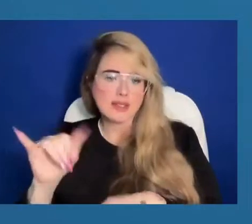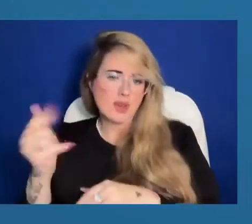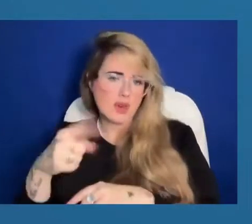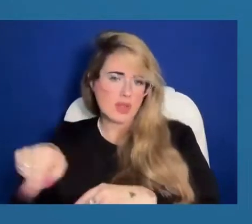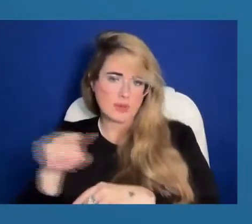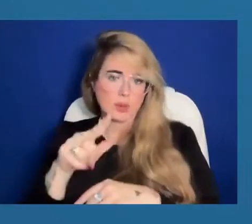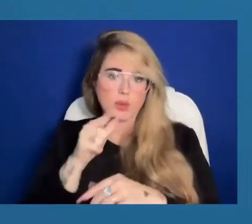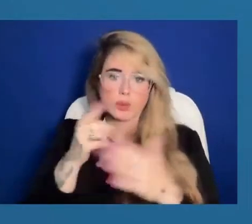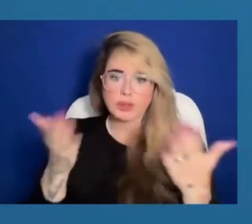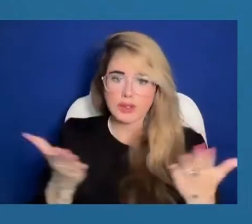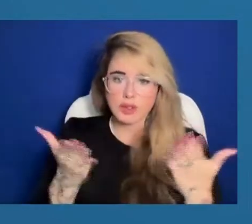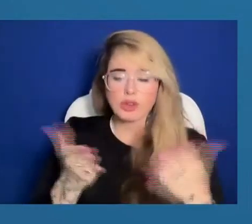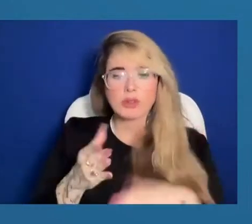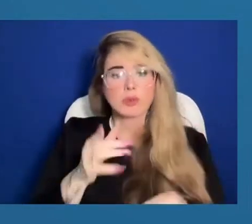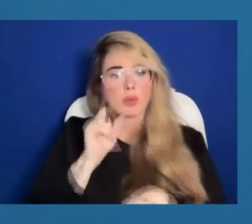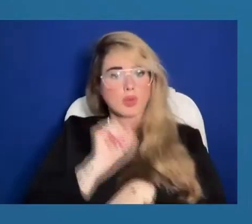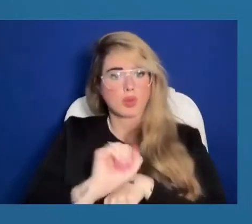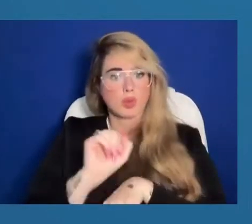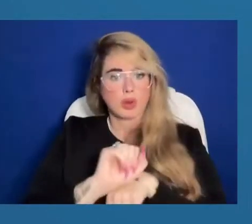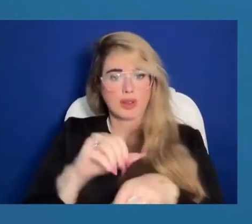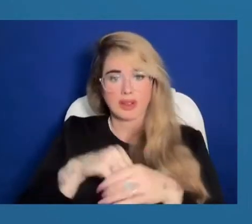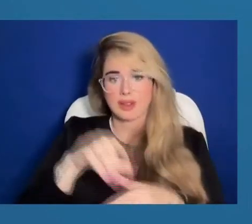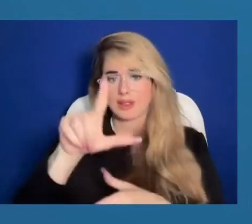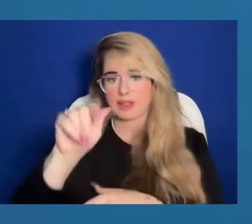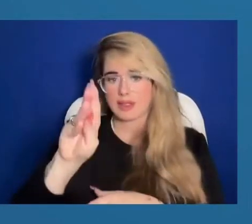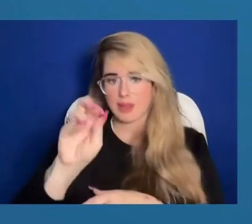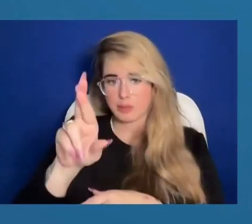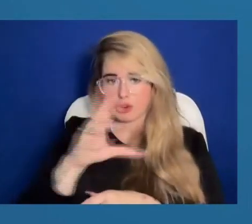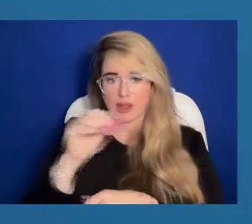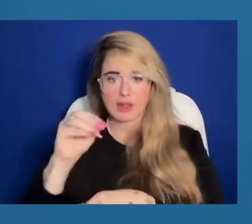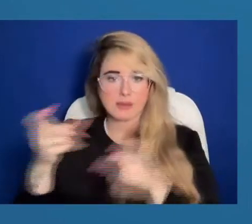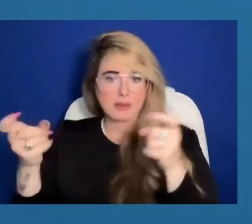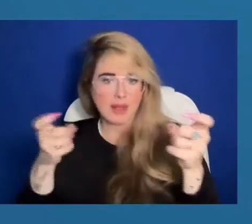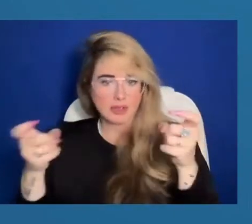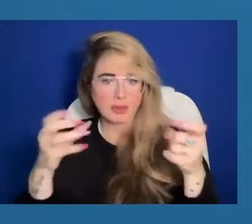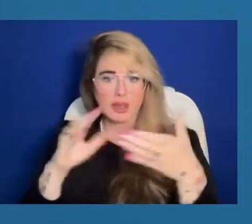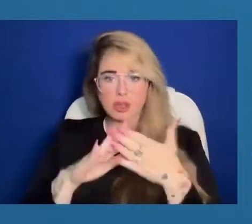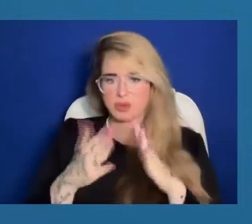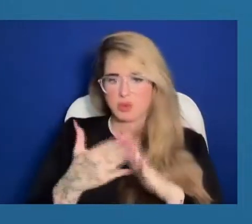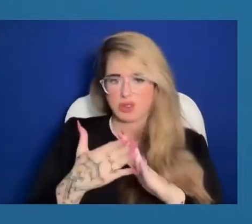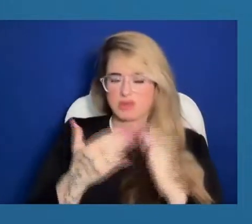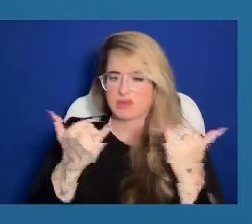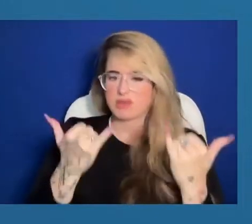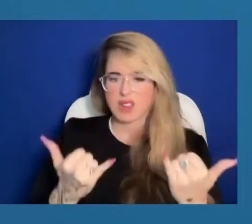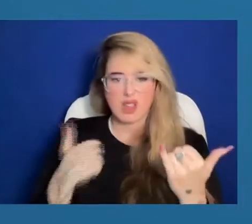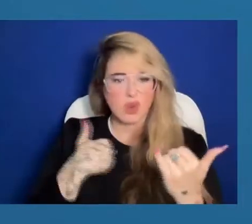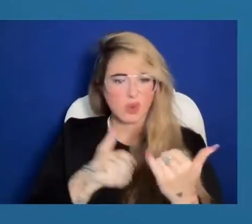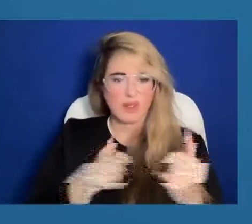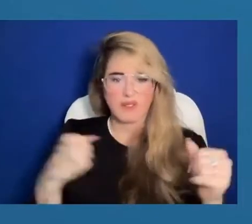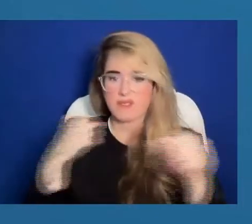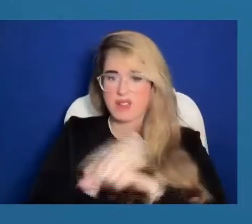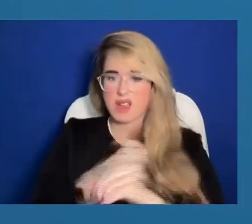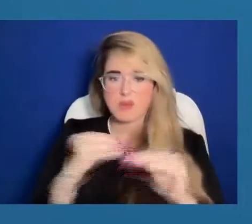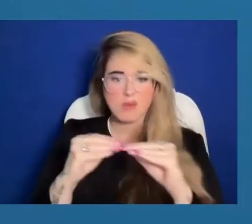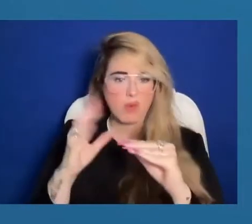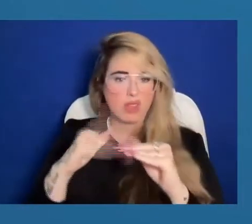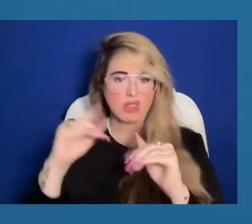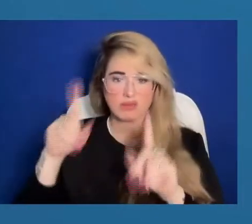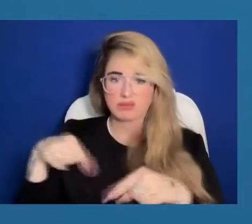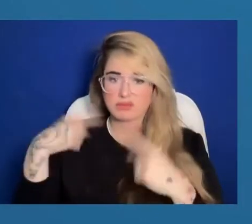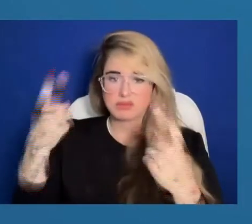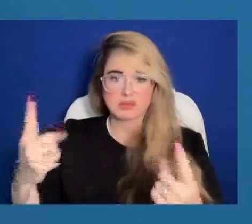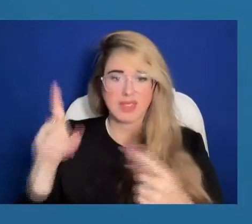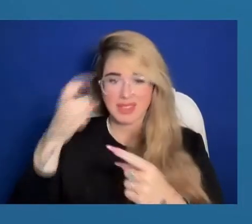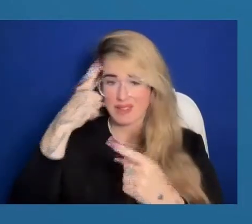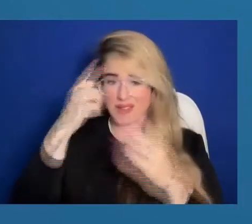in labor and in management and in community. This is the fight of our life. The governor put it right.